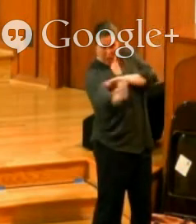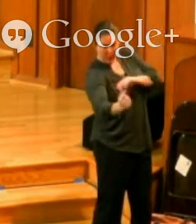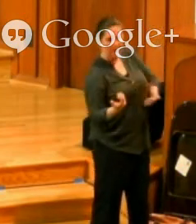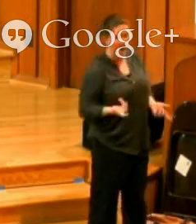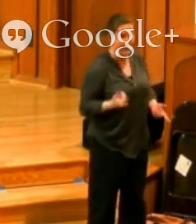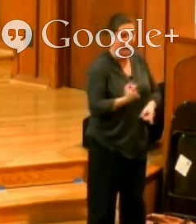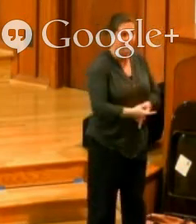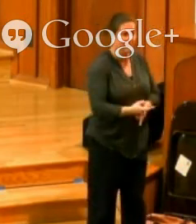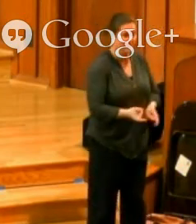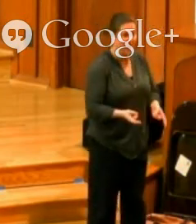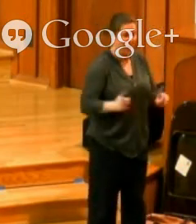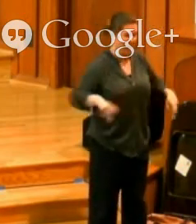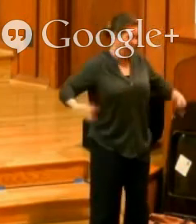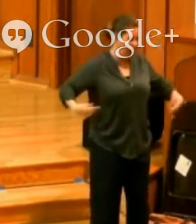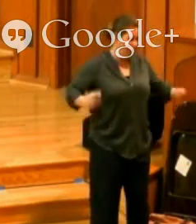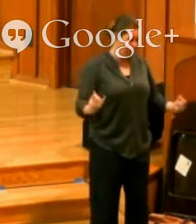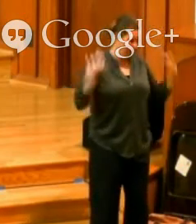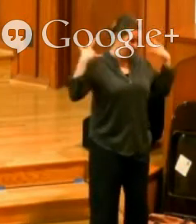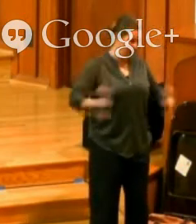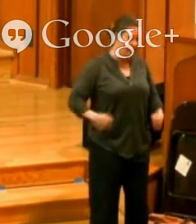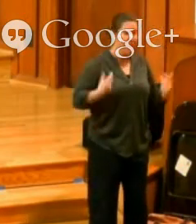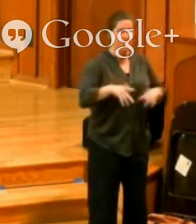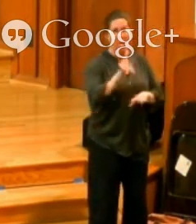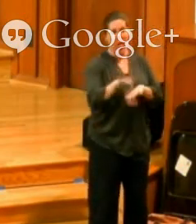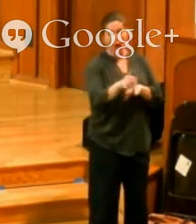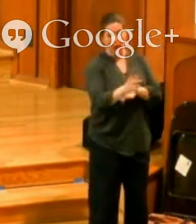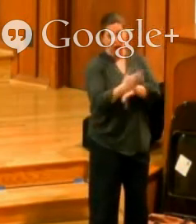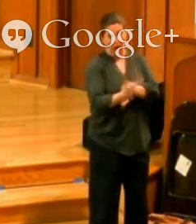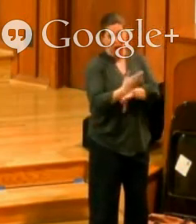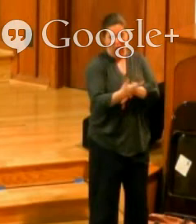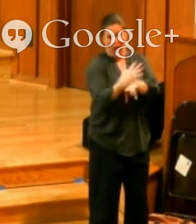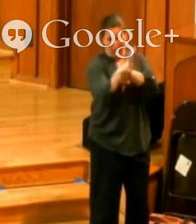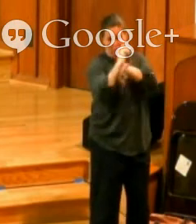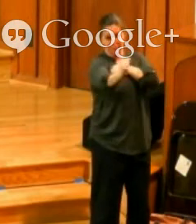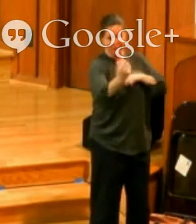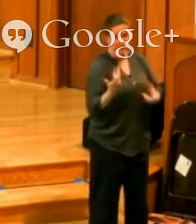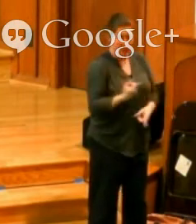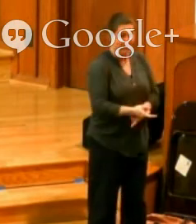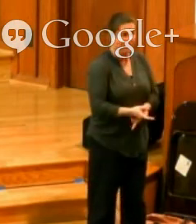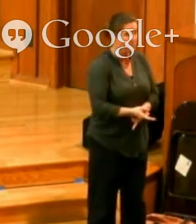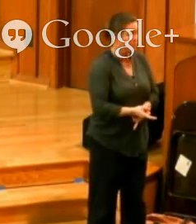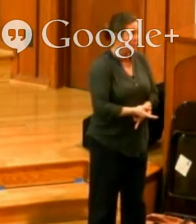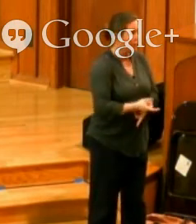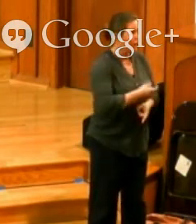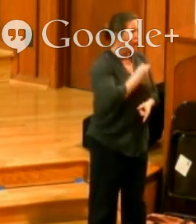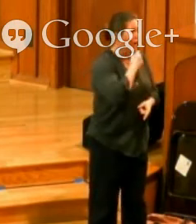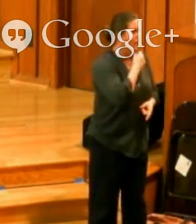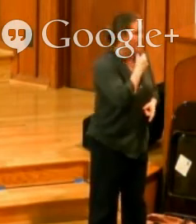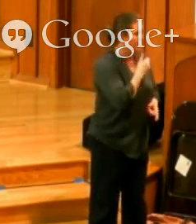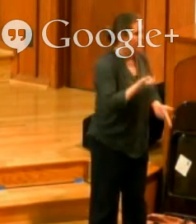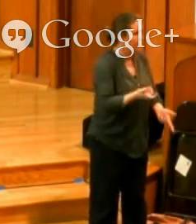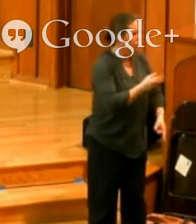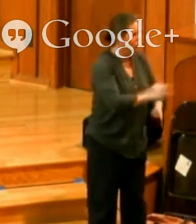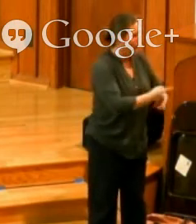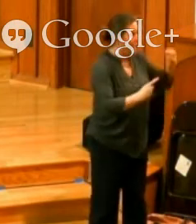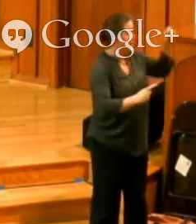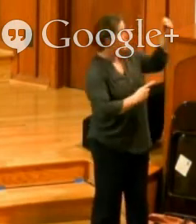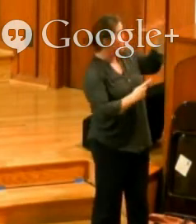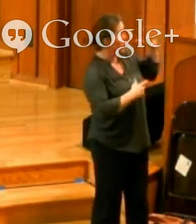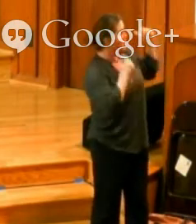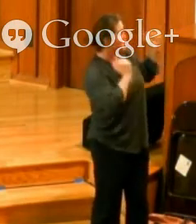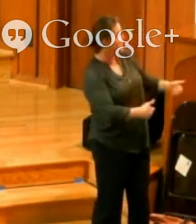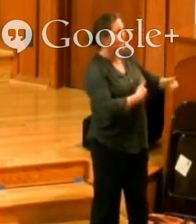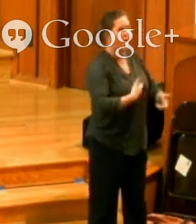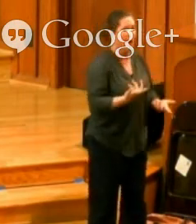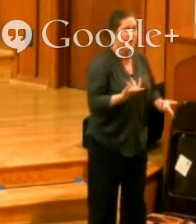it and we get gravel all over the policeman's car and we fishtail out of there and we speed. We don't go 15 miles. We go 25 miles over the speed limit because we're not